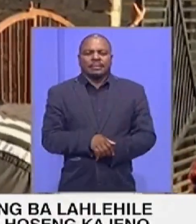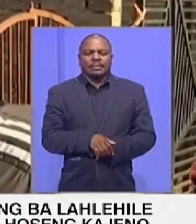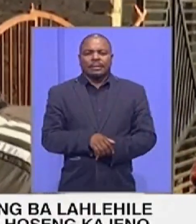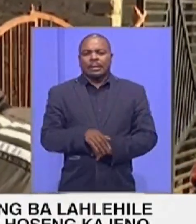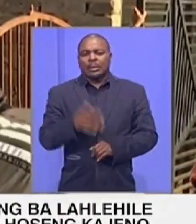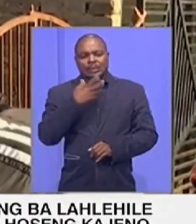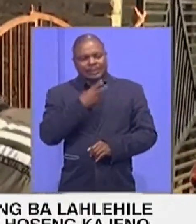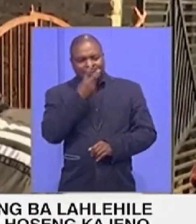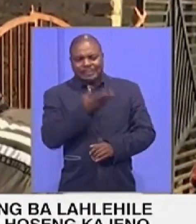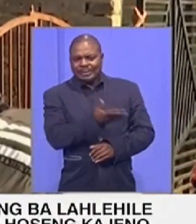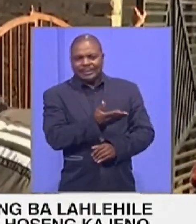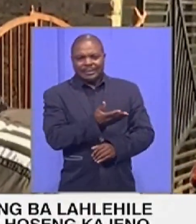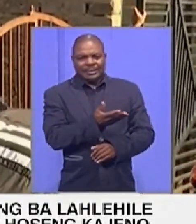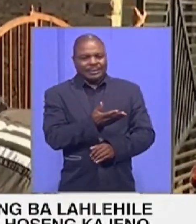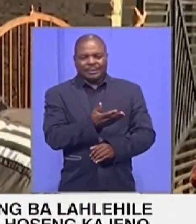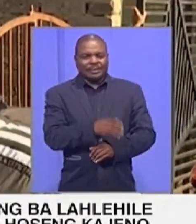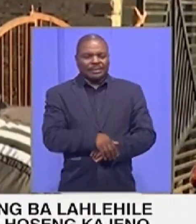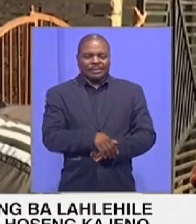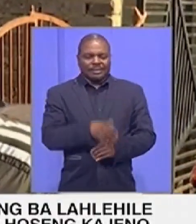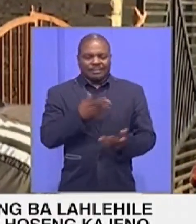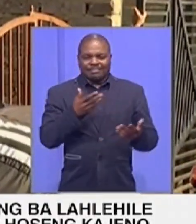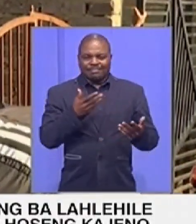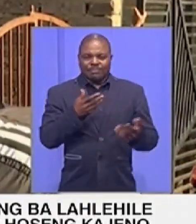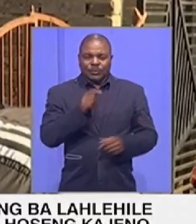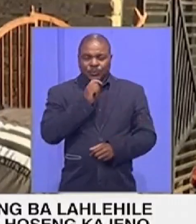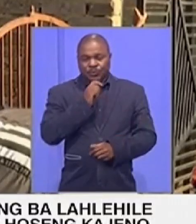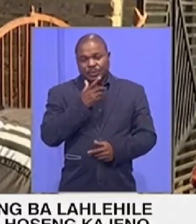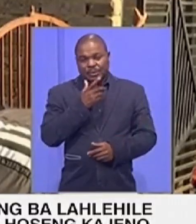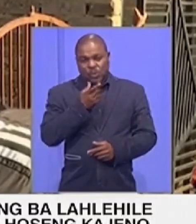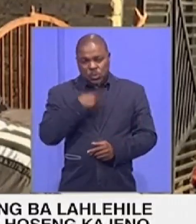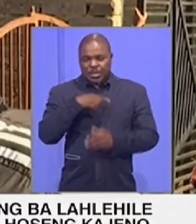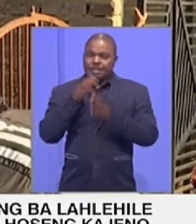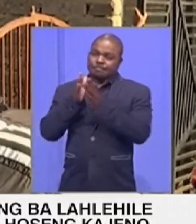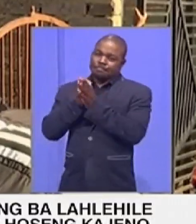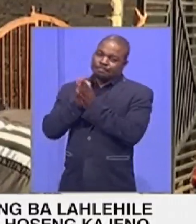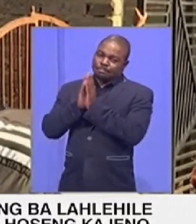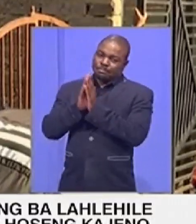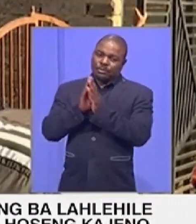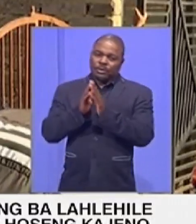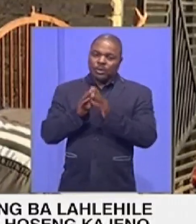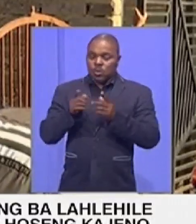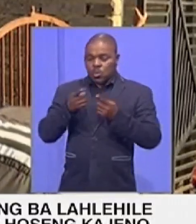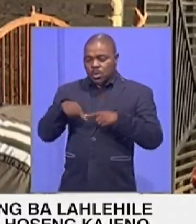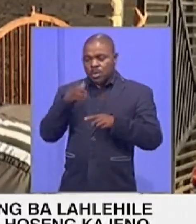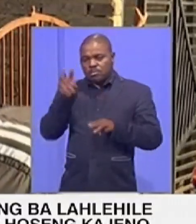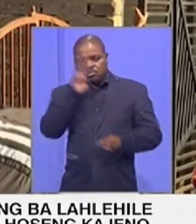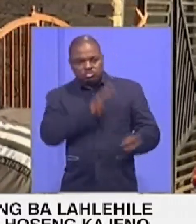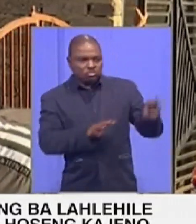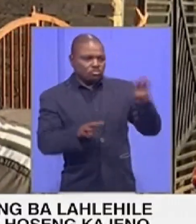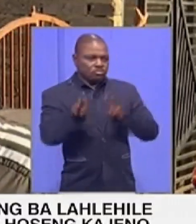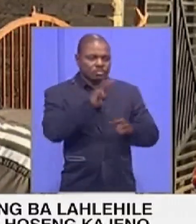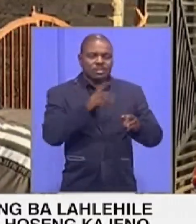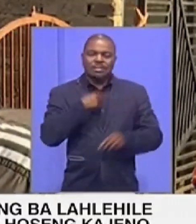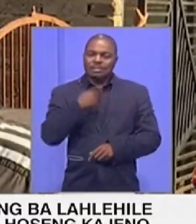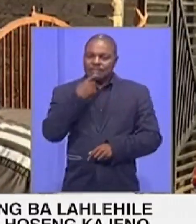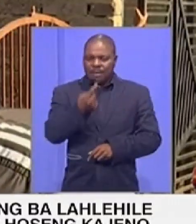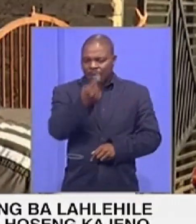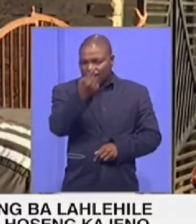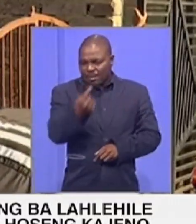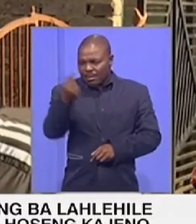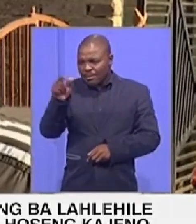never see such things like that. So we are appealing as patrollers that each and everyone